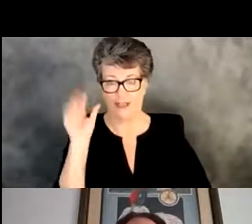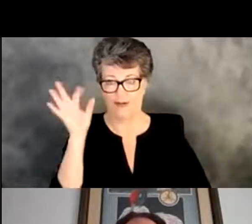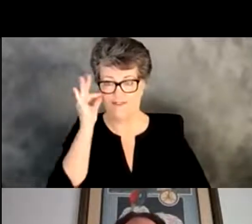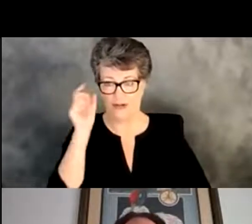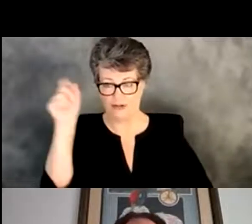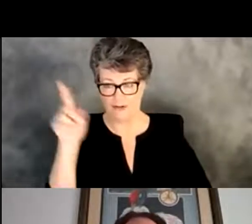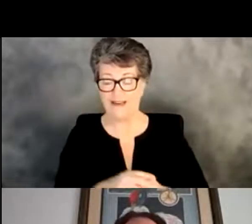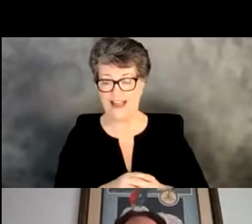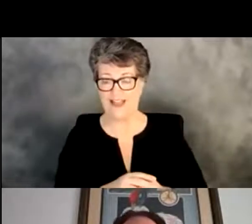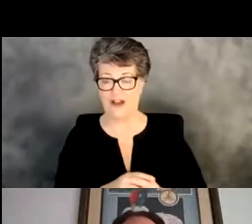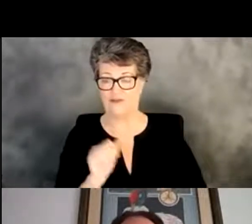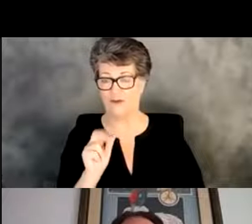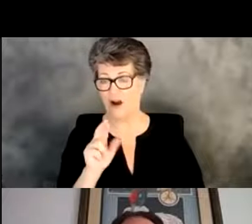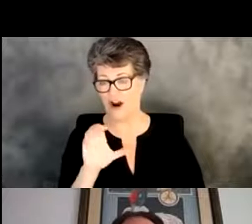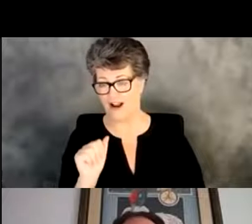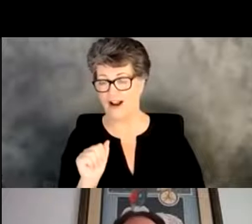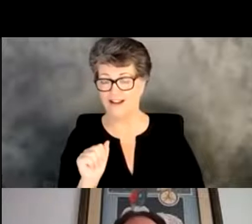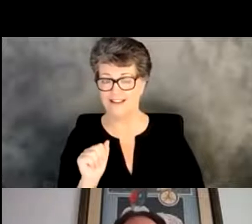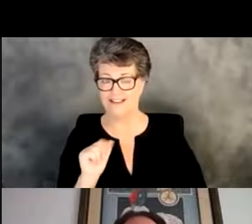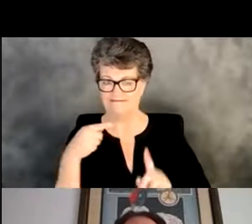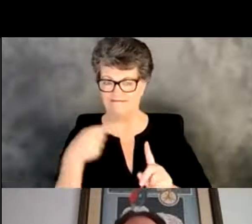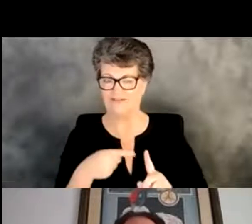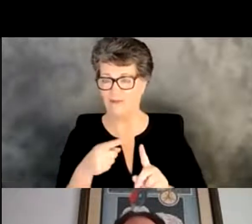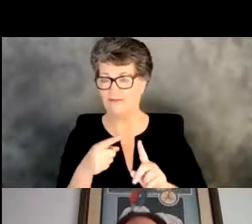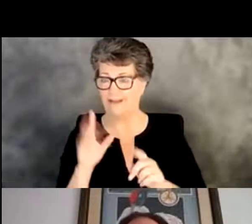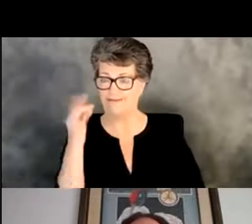came out of ARPA, which is designation of one of the federal